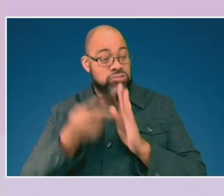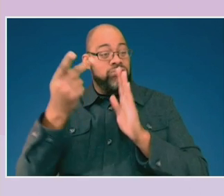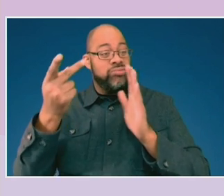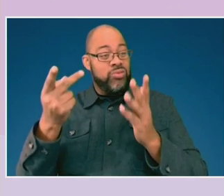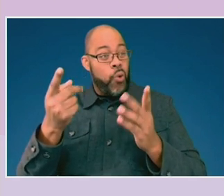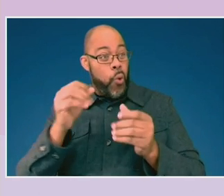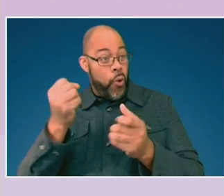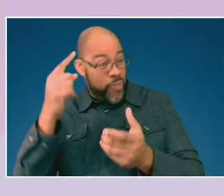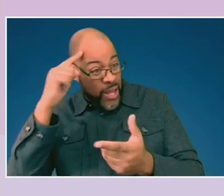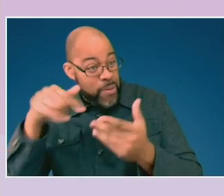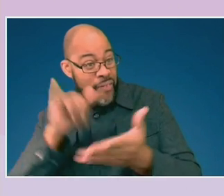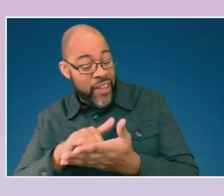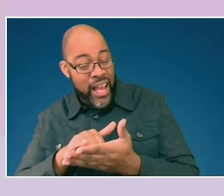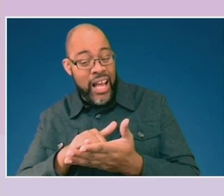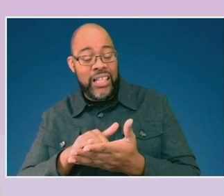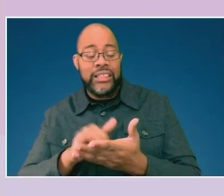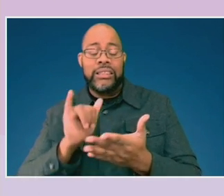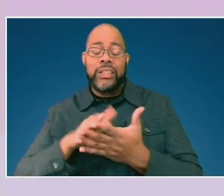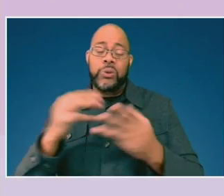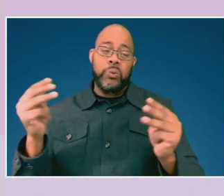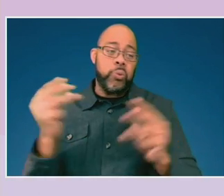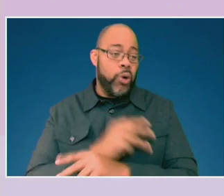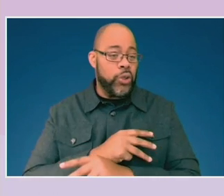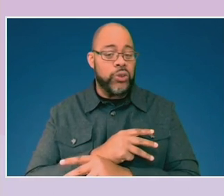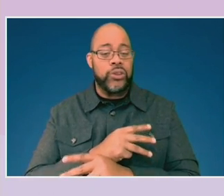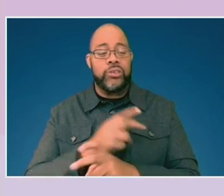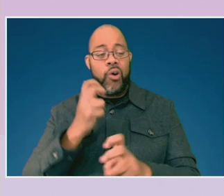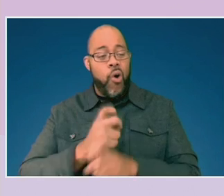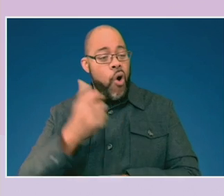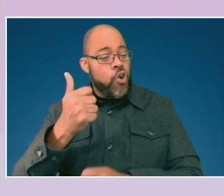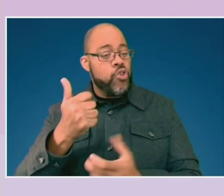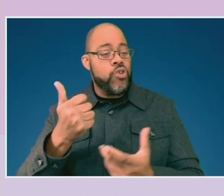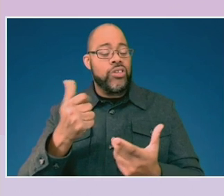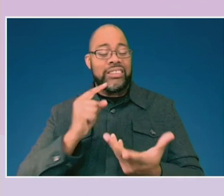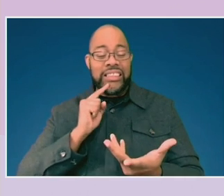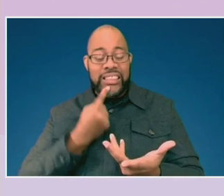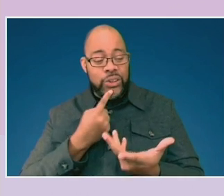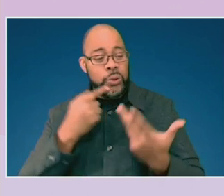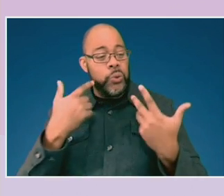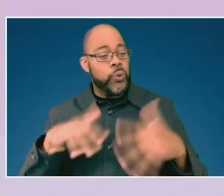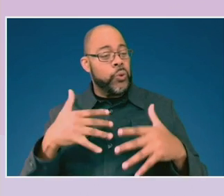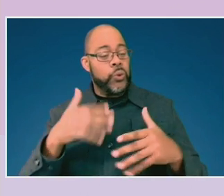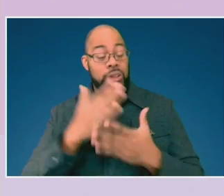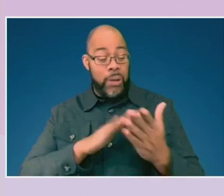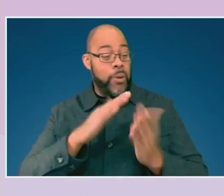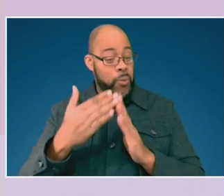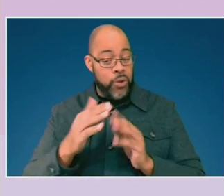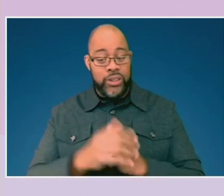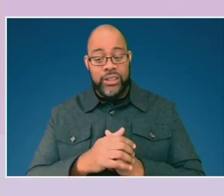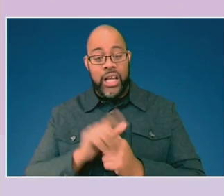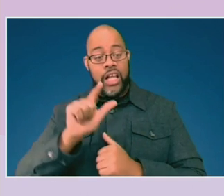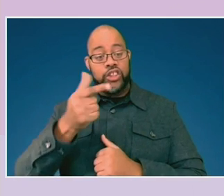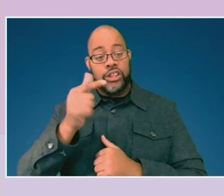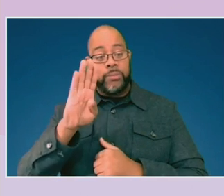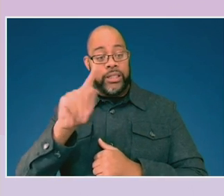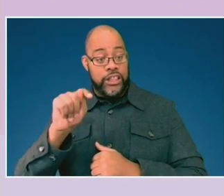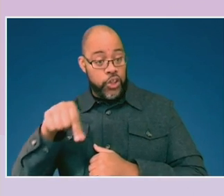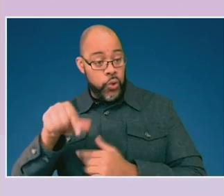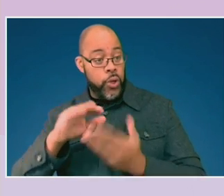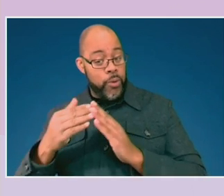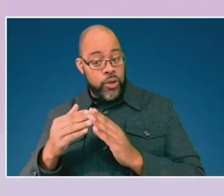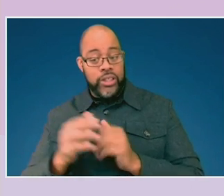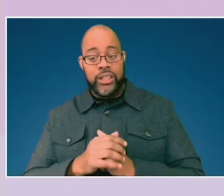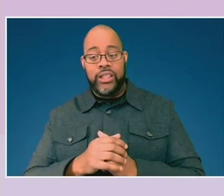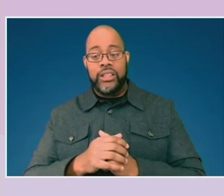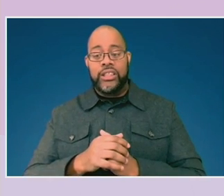it, and it's even worse, harder and more serious in certain communities. Our LGBTQ community is